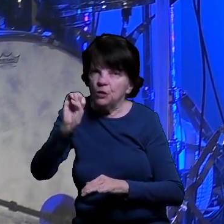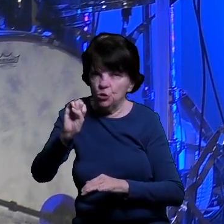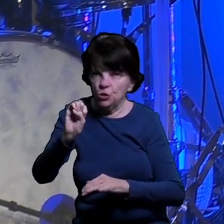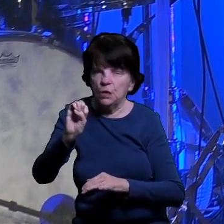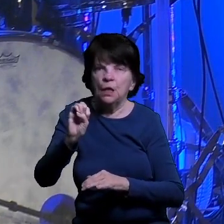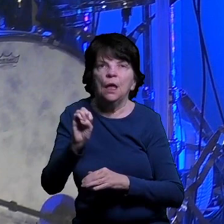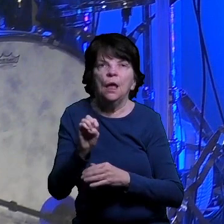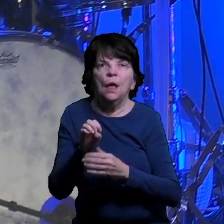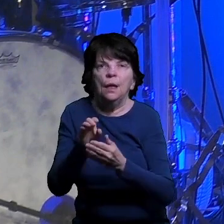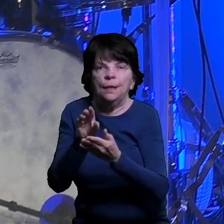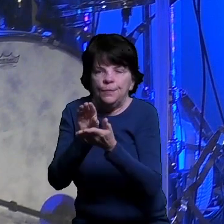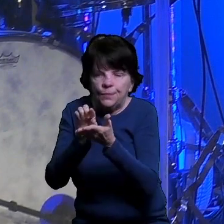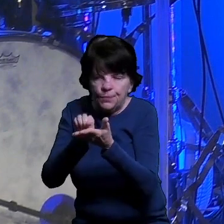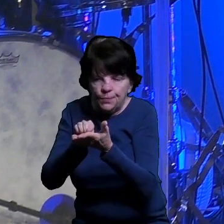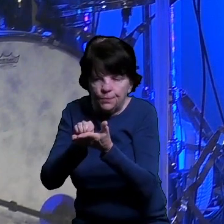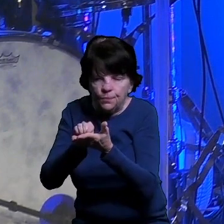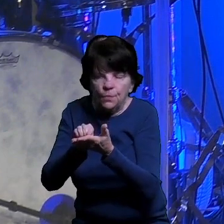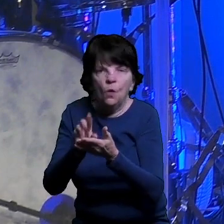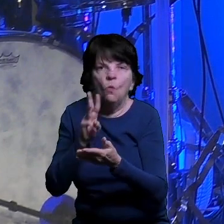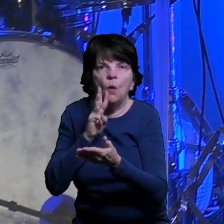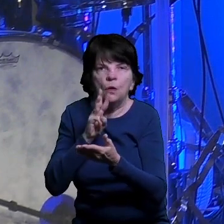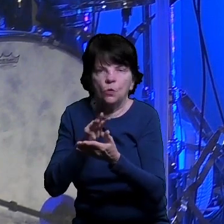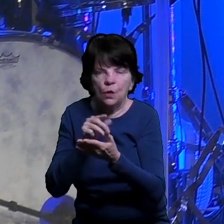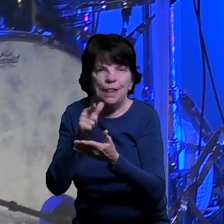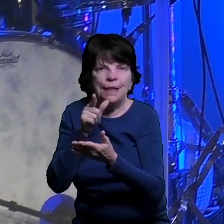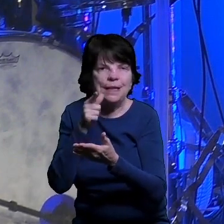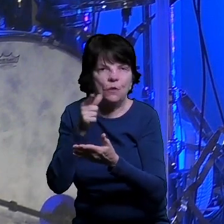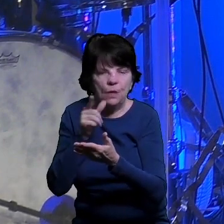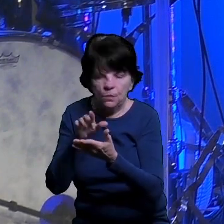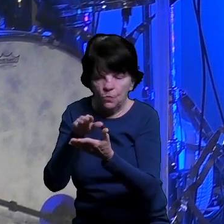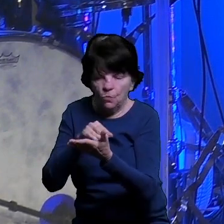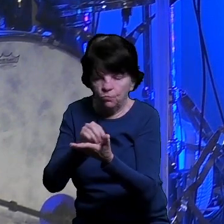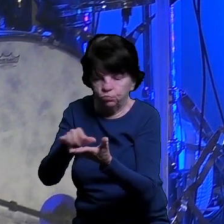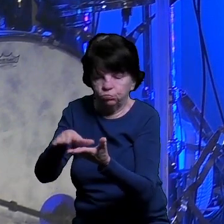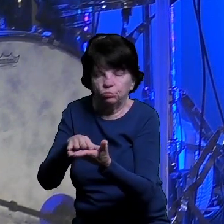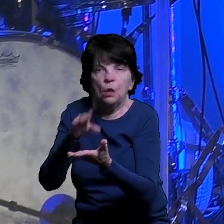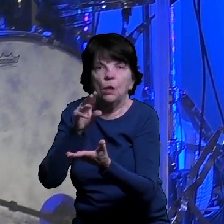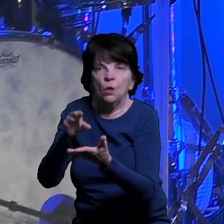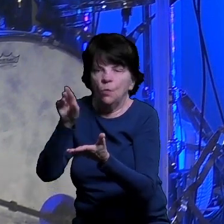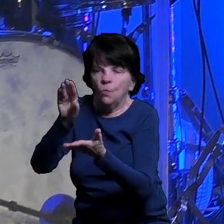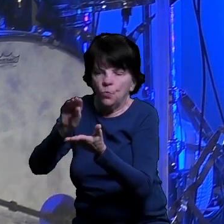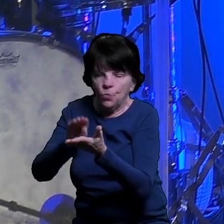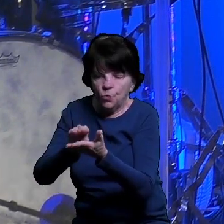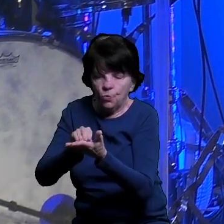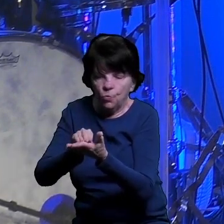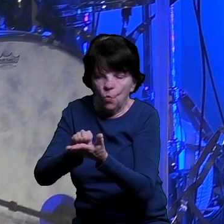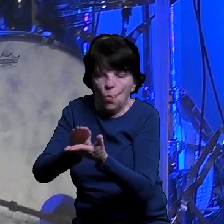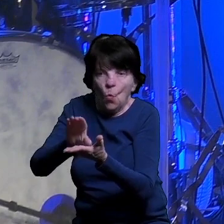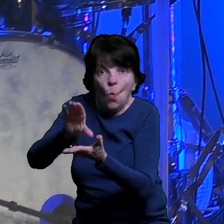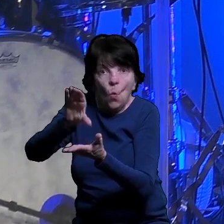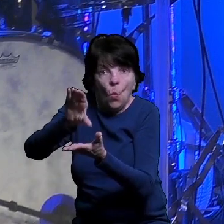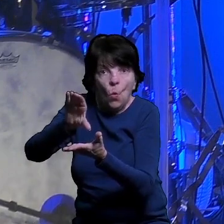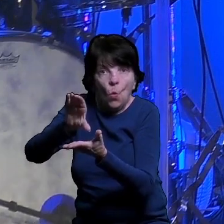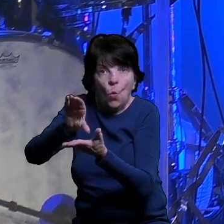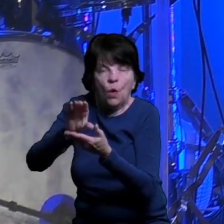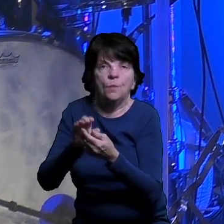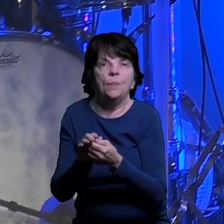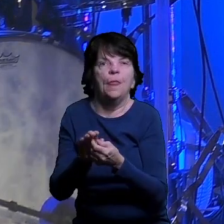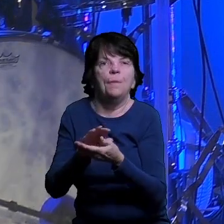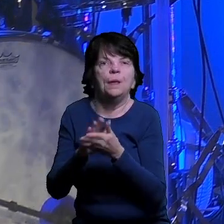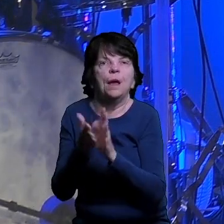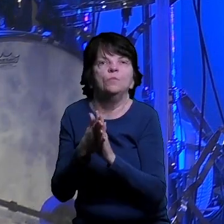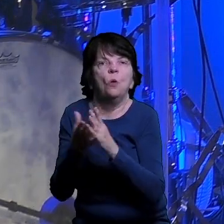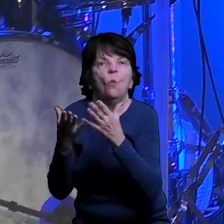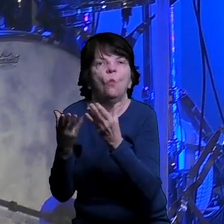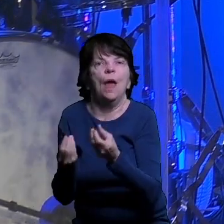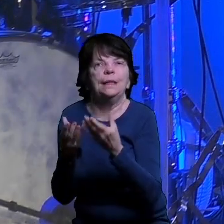is not just to soak in, but it's also to give back out. If a sponge only soaks in, it becomes a wet blob. It's just